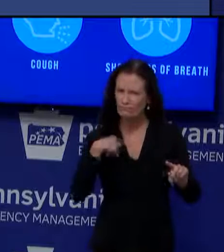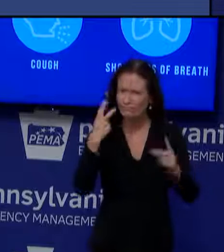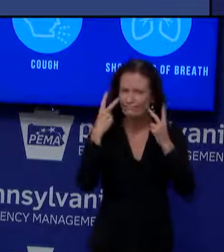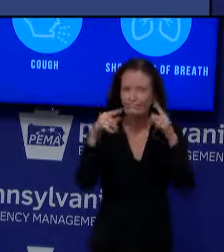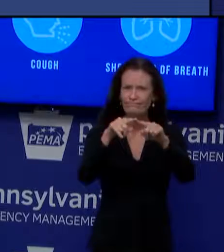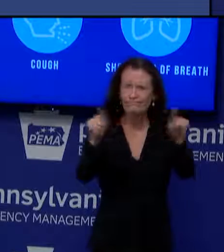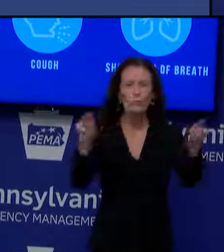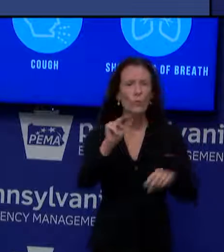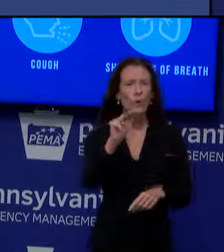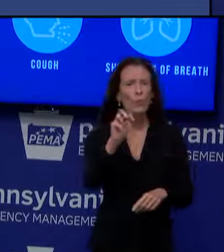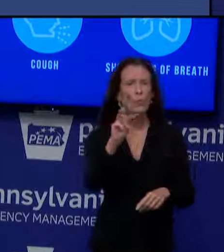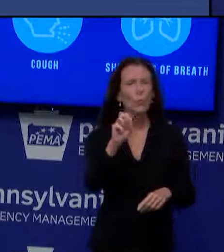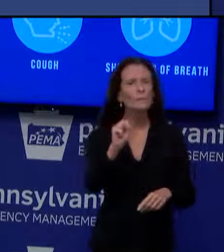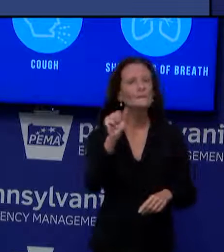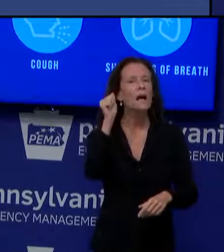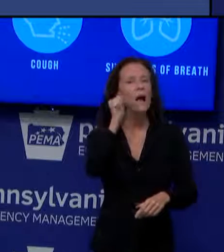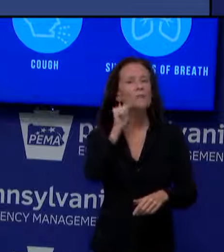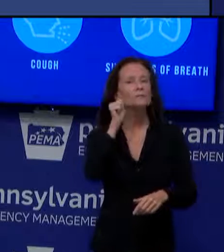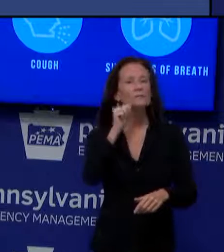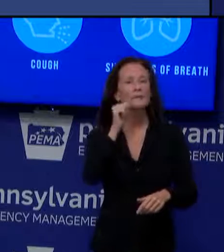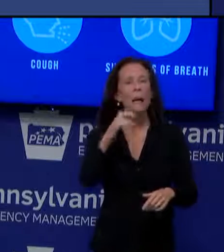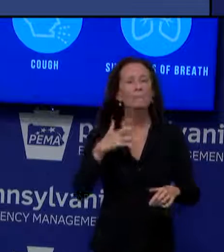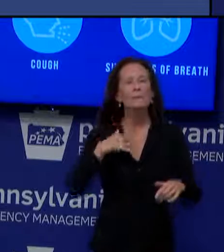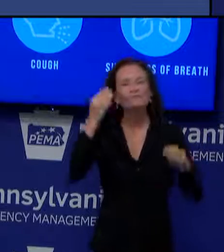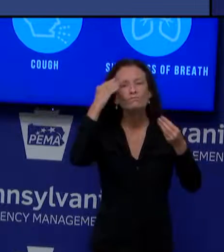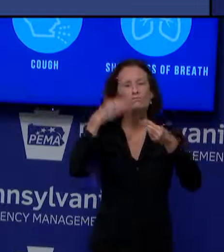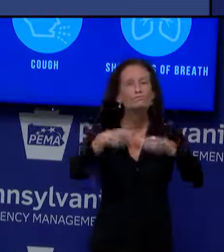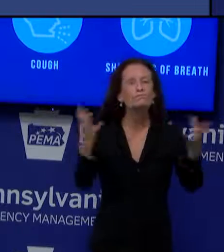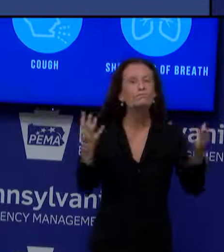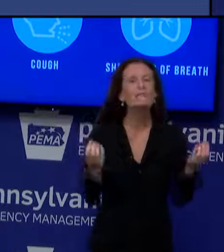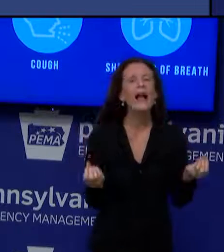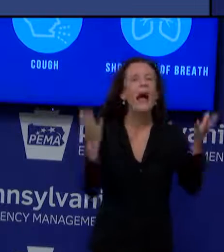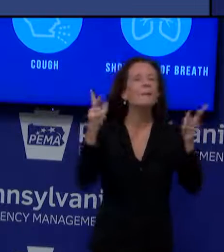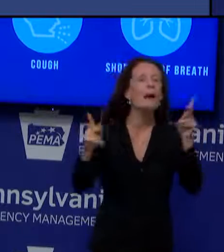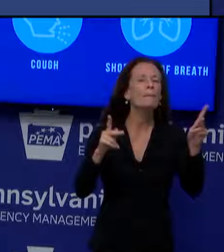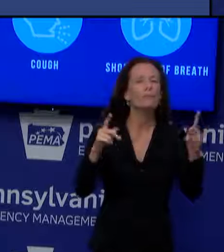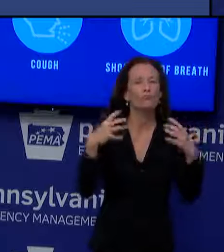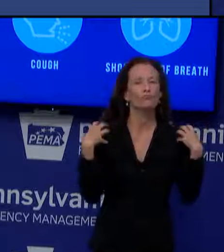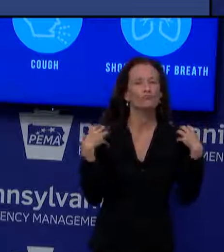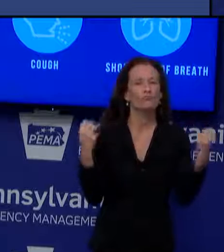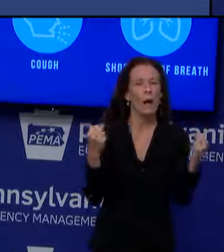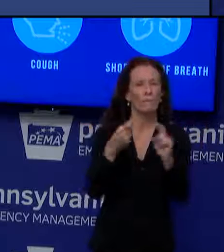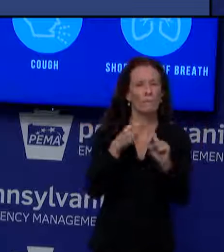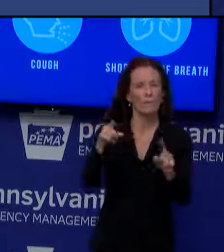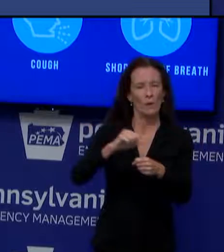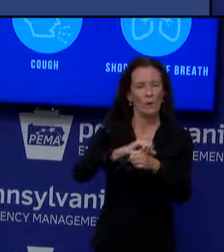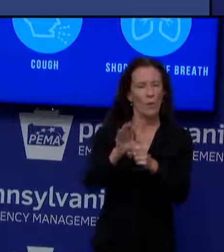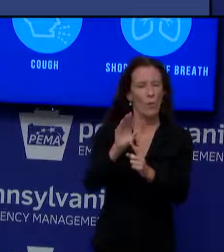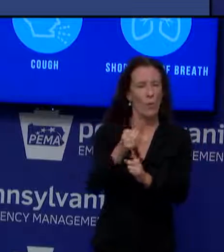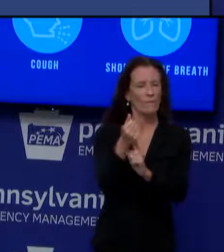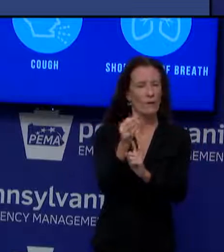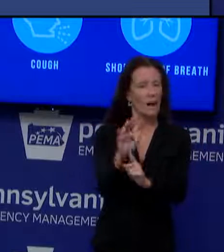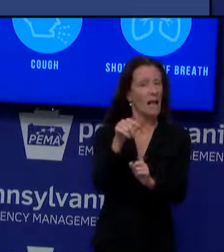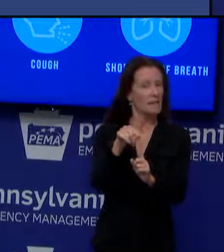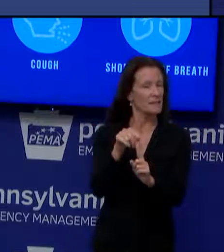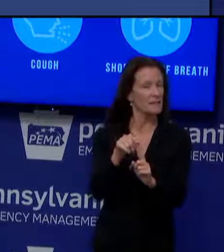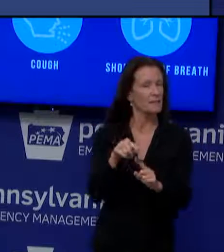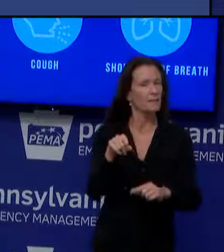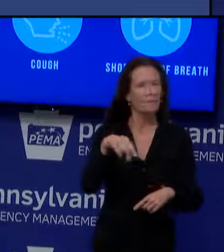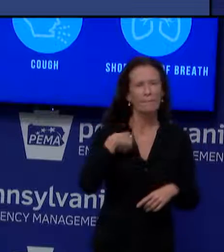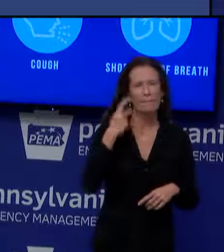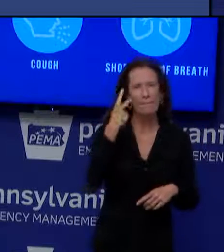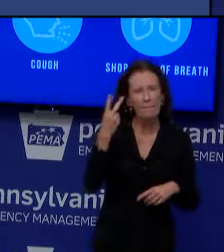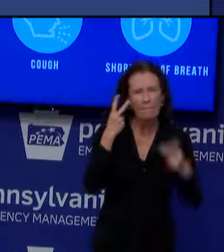the number of people who are considered recovered from the illness COVID-19. For instance, today we are